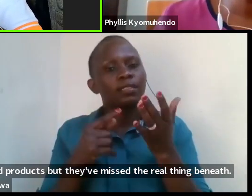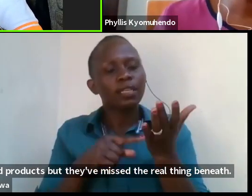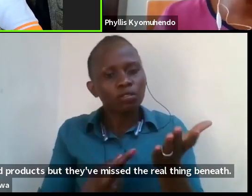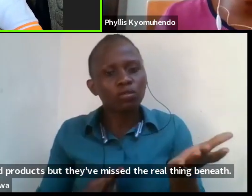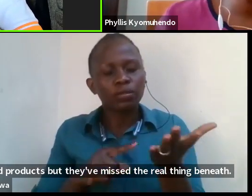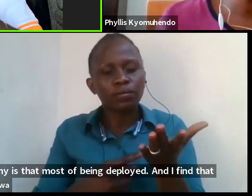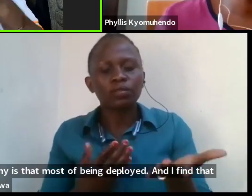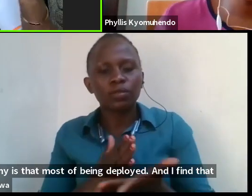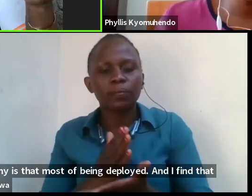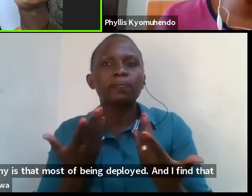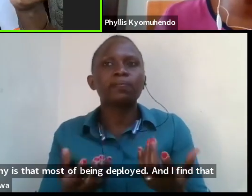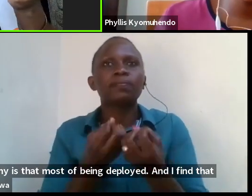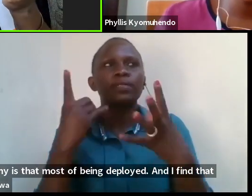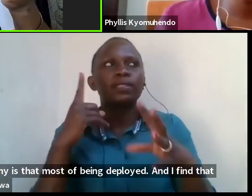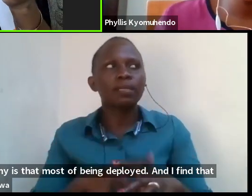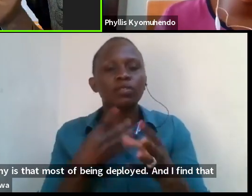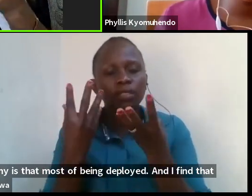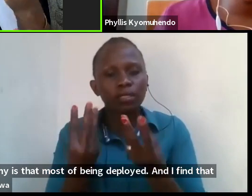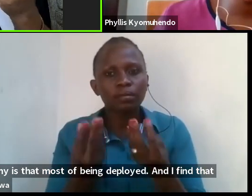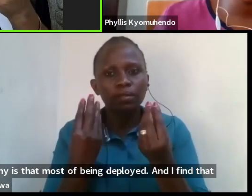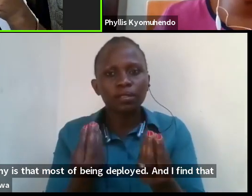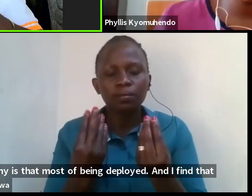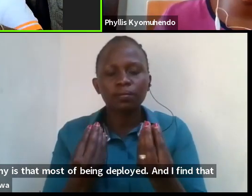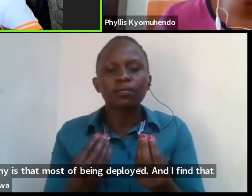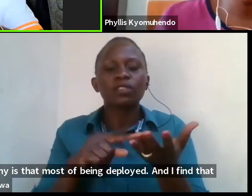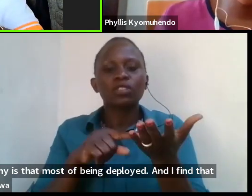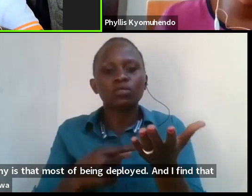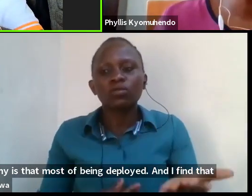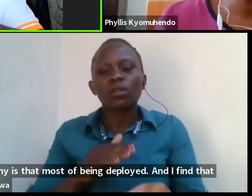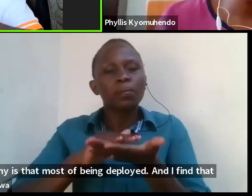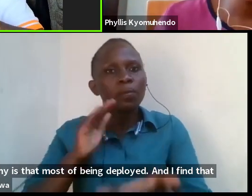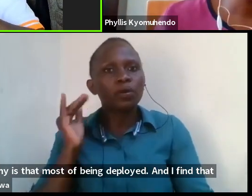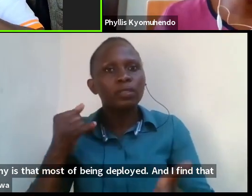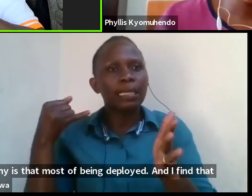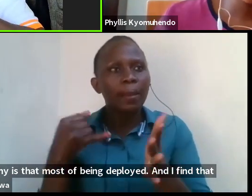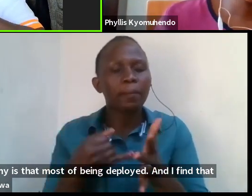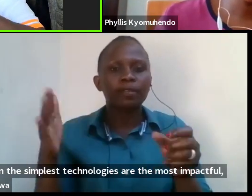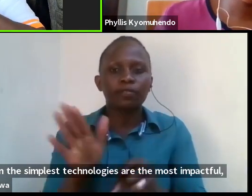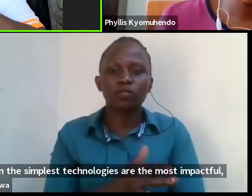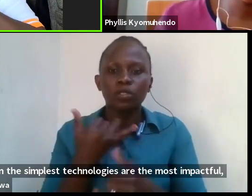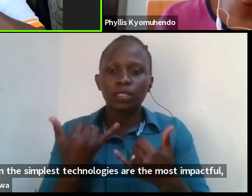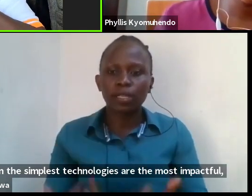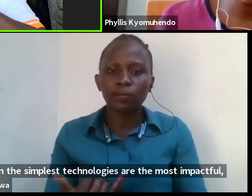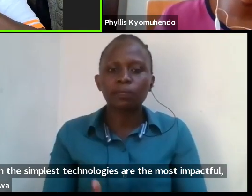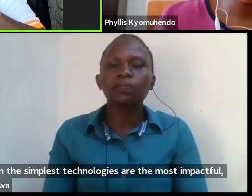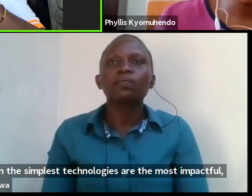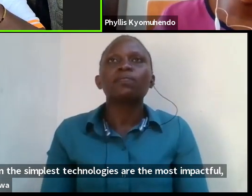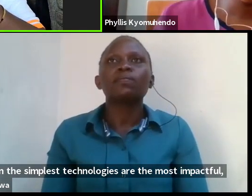I find that often the simplest technologies are the most impactful. Maybe on this occasion, I'd like to bring in,